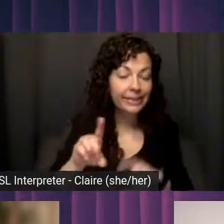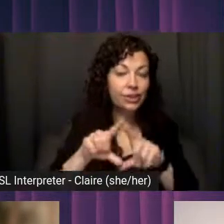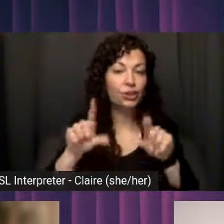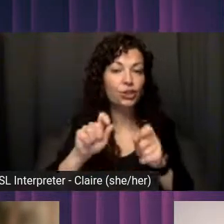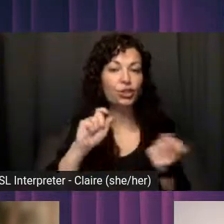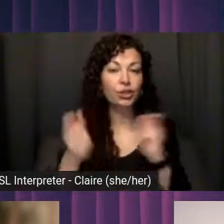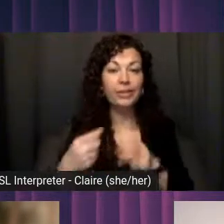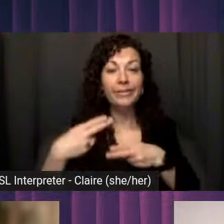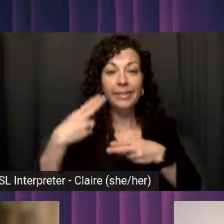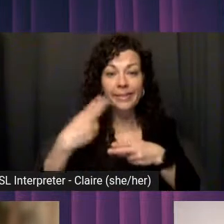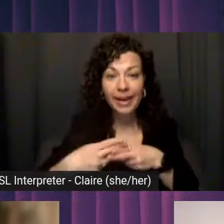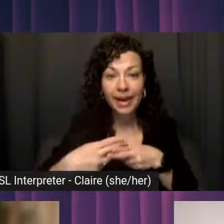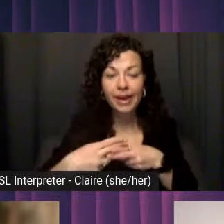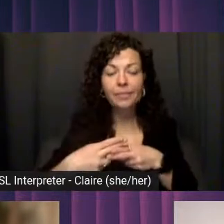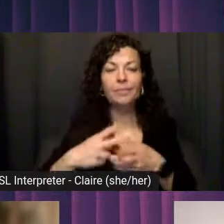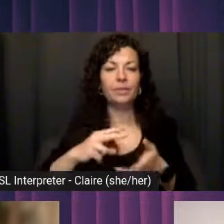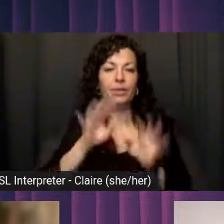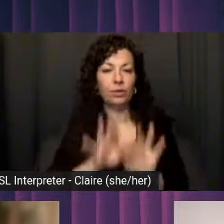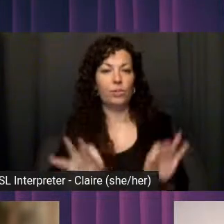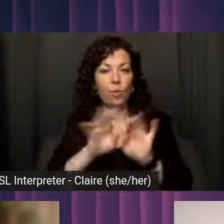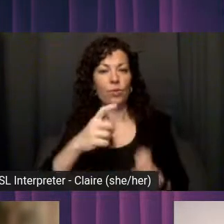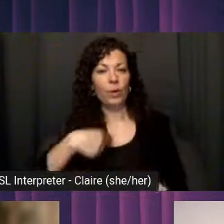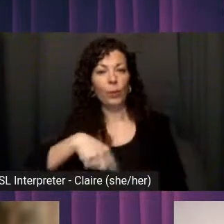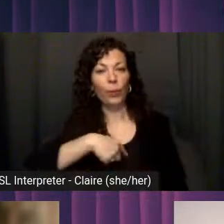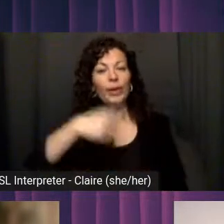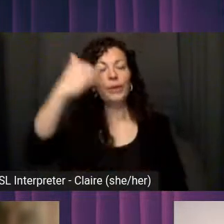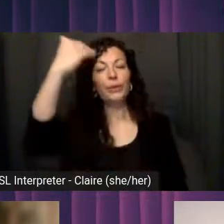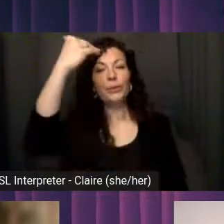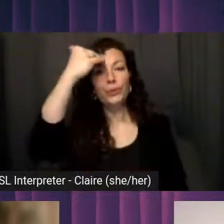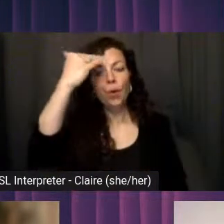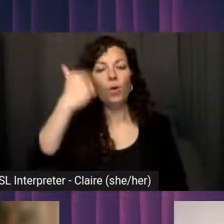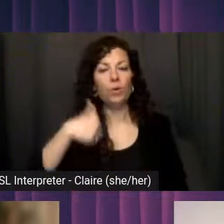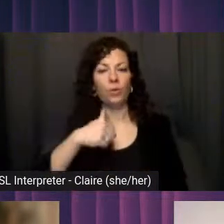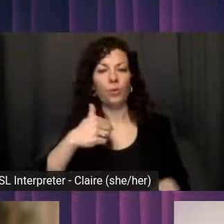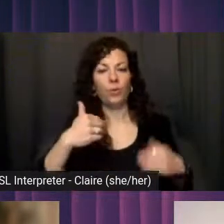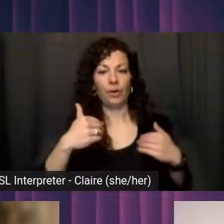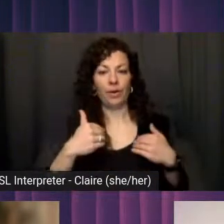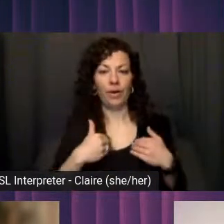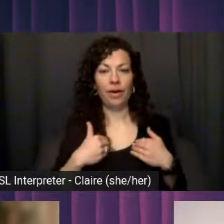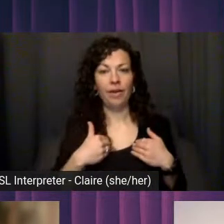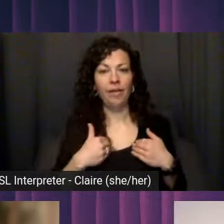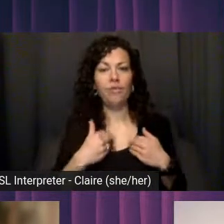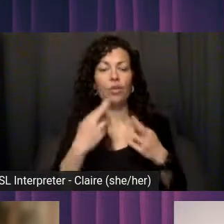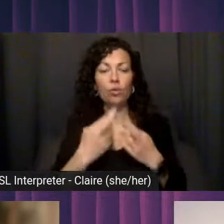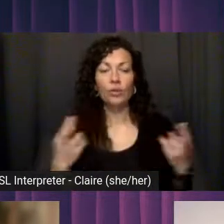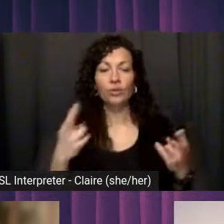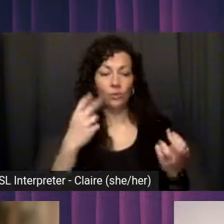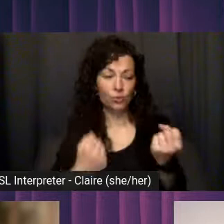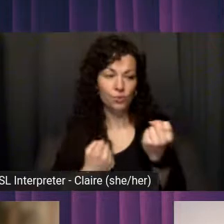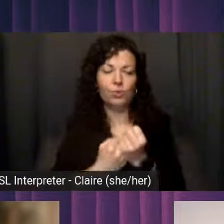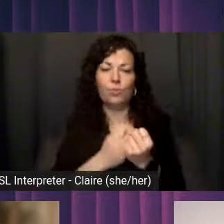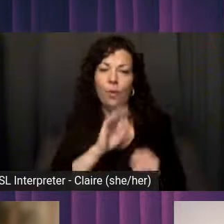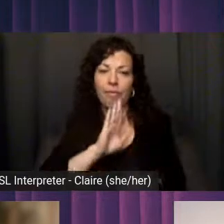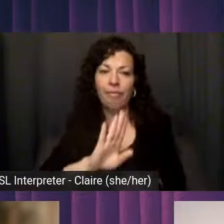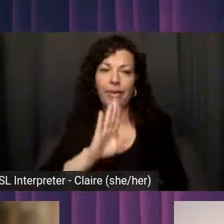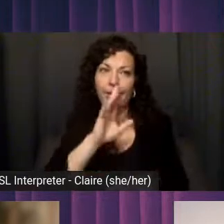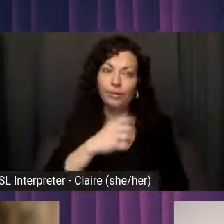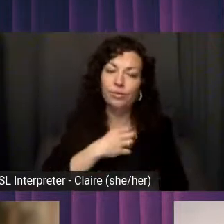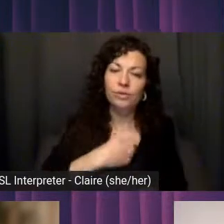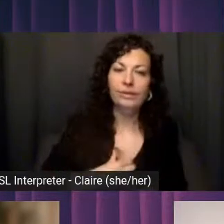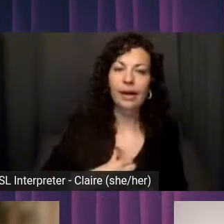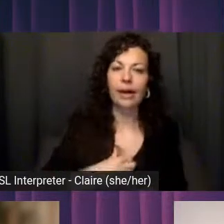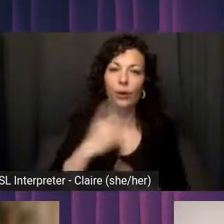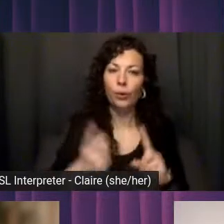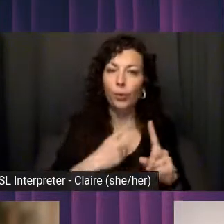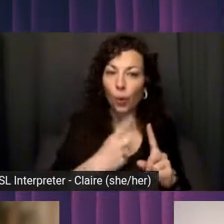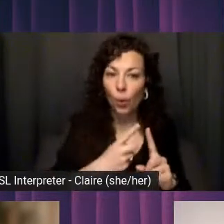we have the resources and we know what we're doing when we are signing paperwork, legal documents for them that support them in getting their